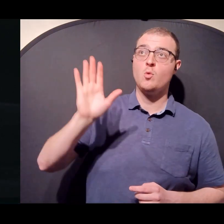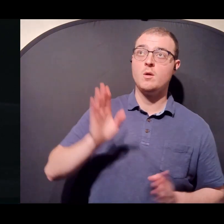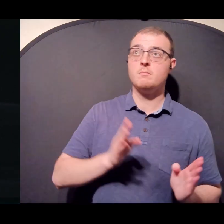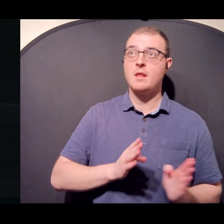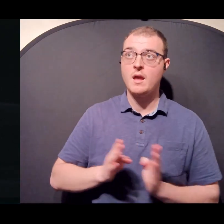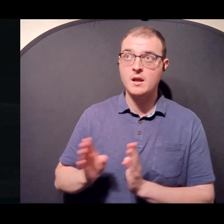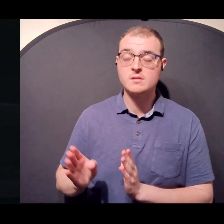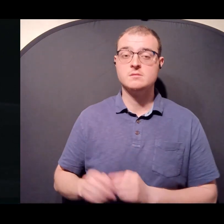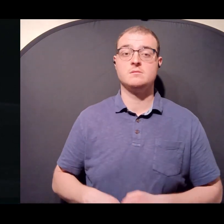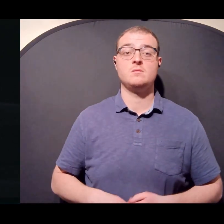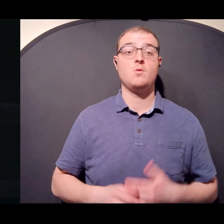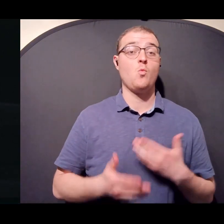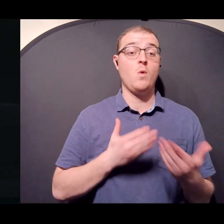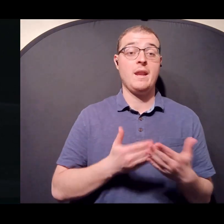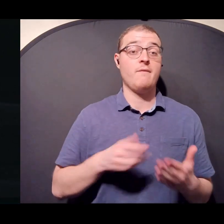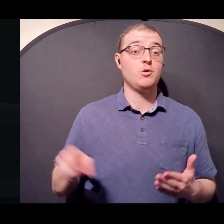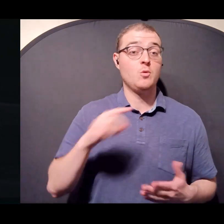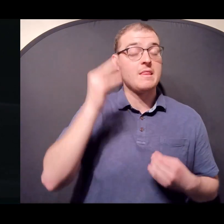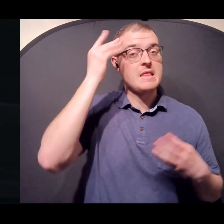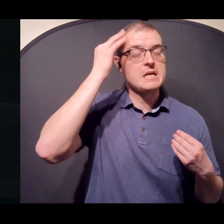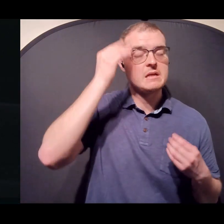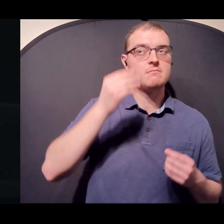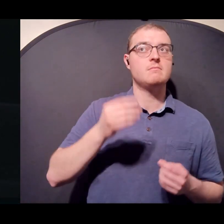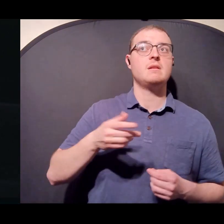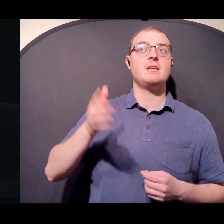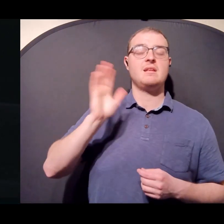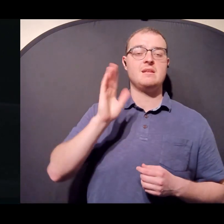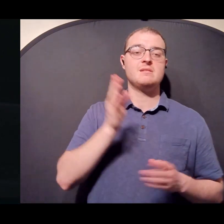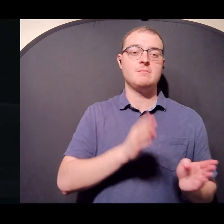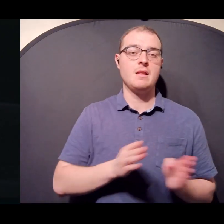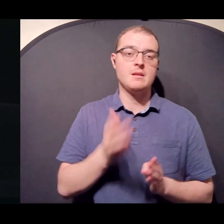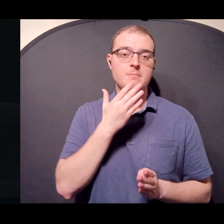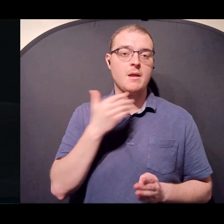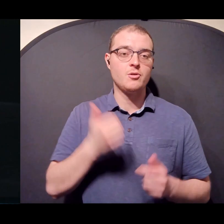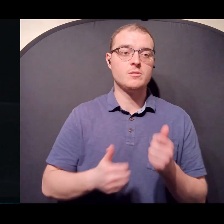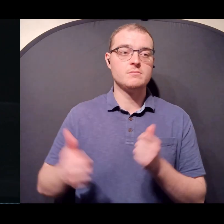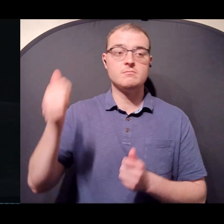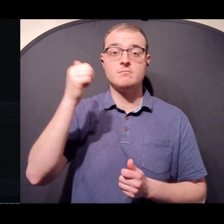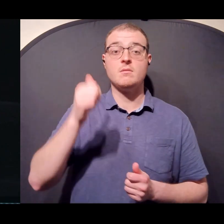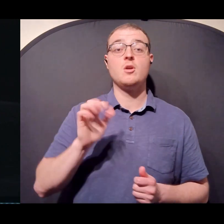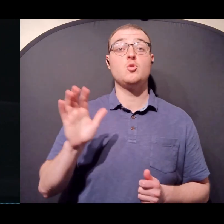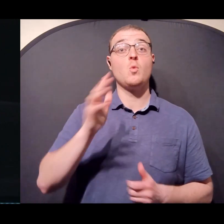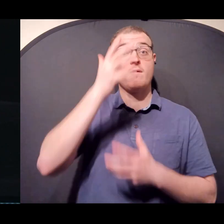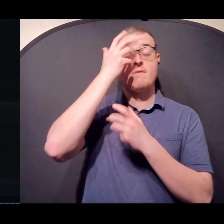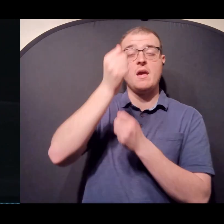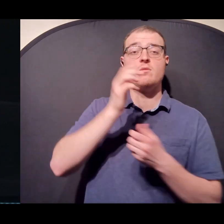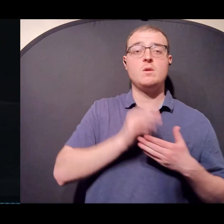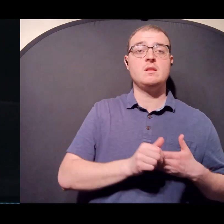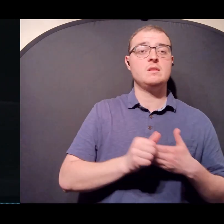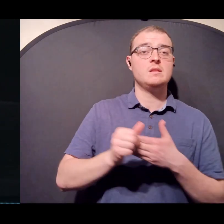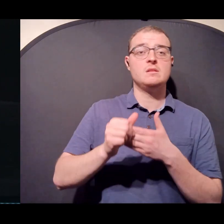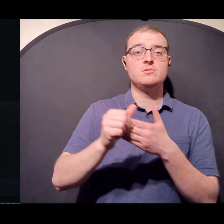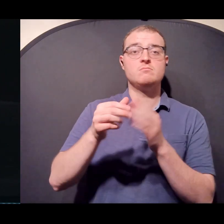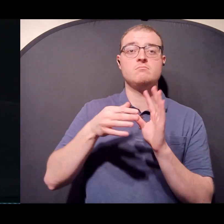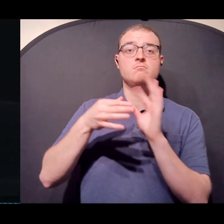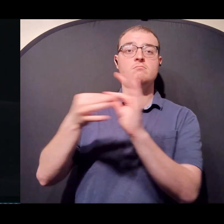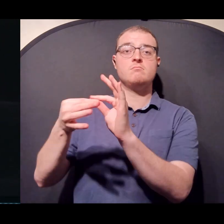Plans, whatever you were thinking, your person, I got something better. Faith will lead you to